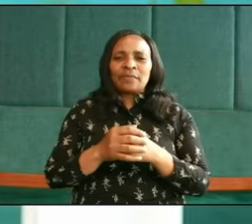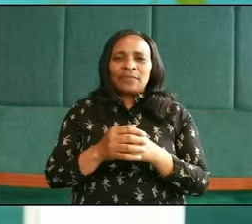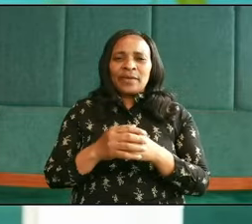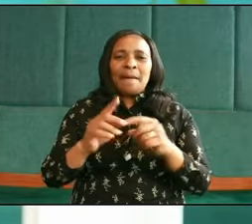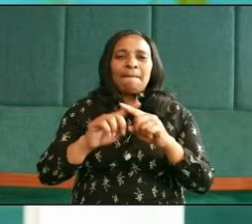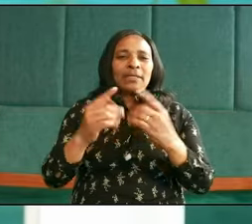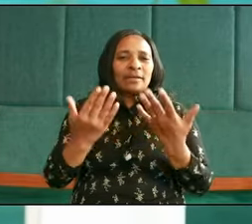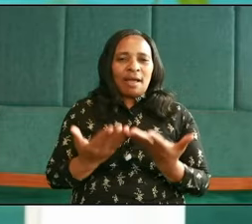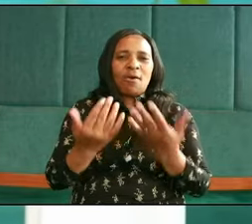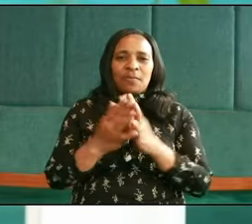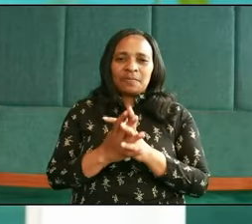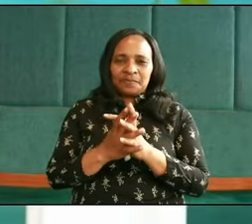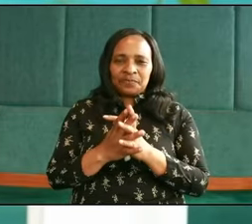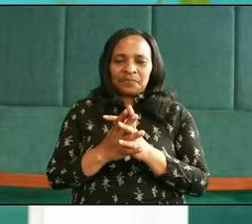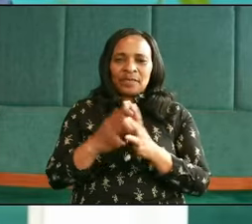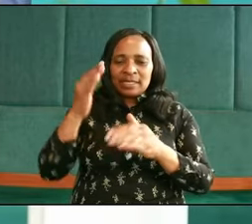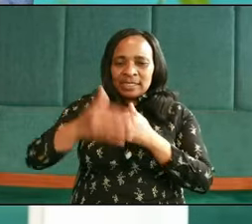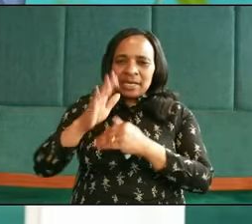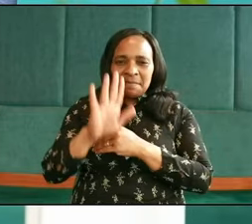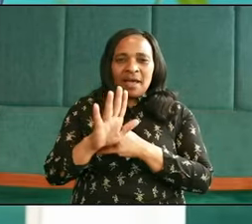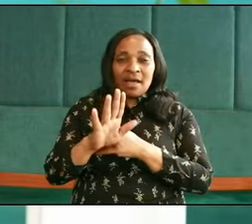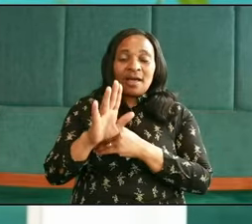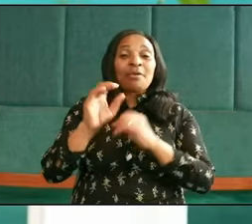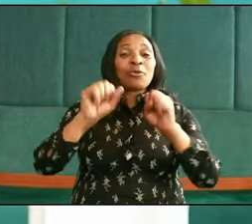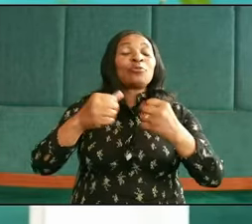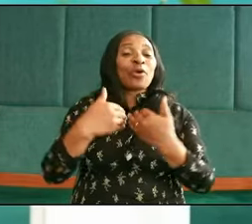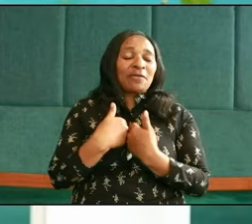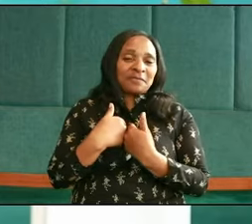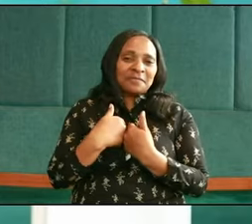But on your side, you may have